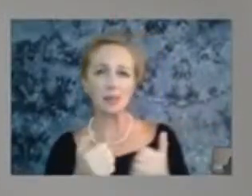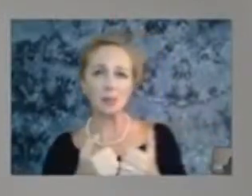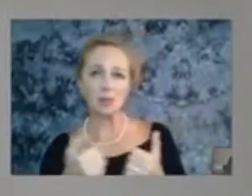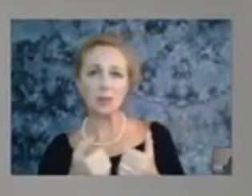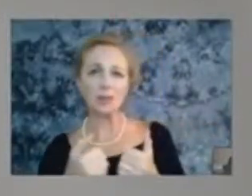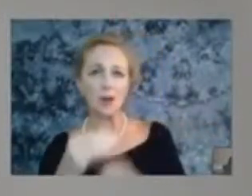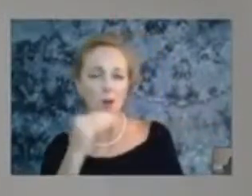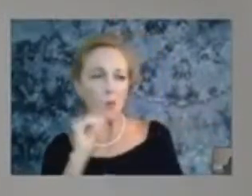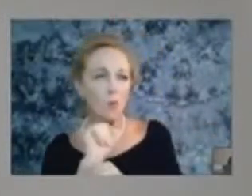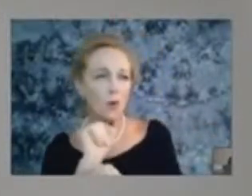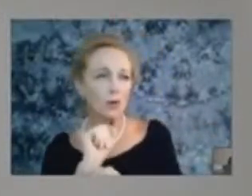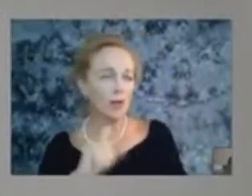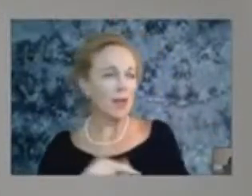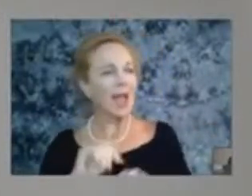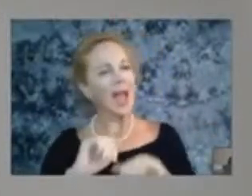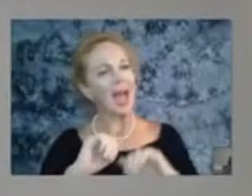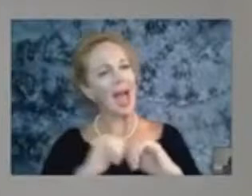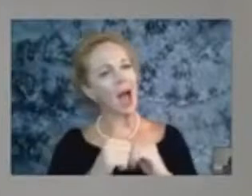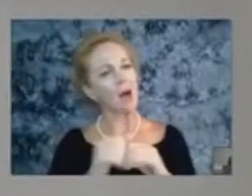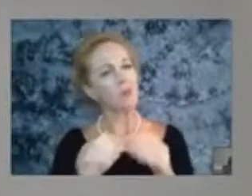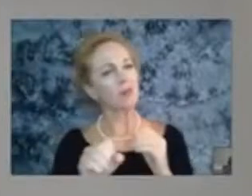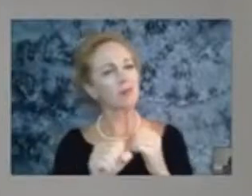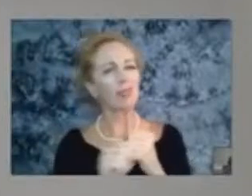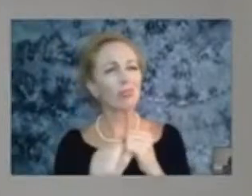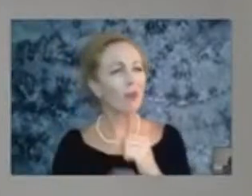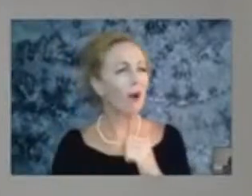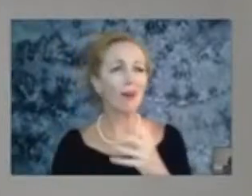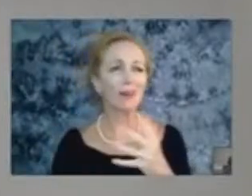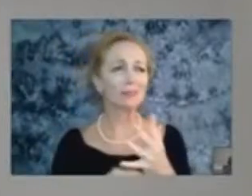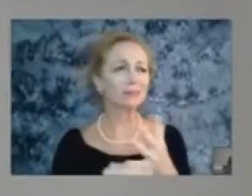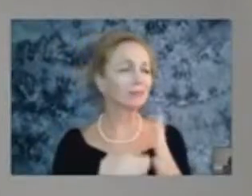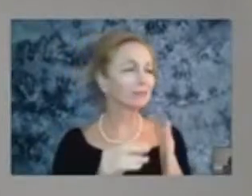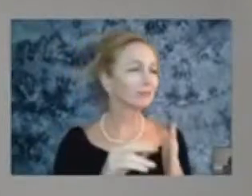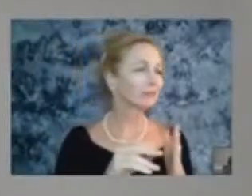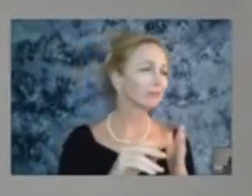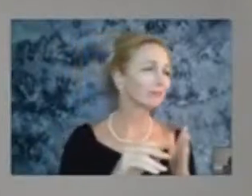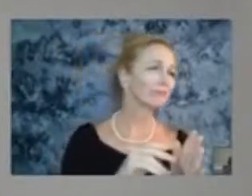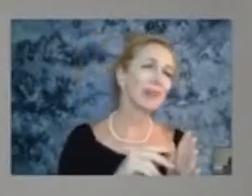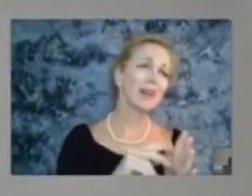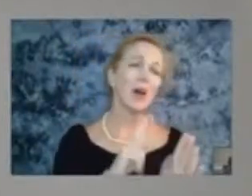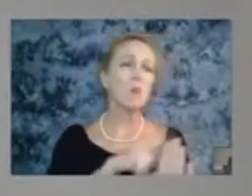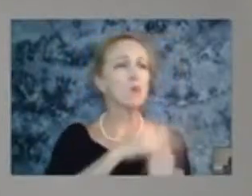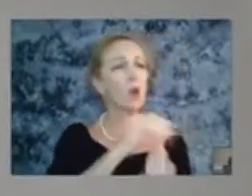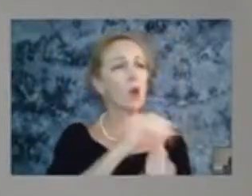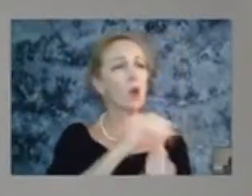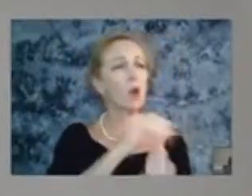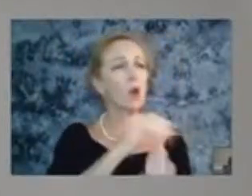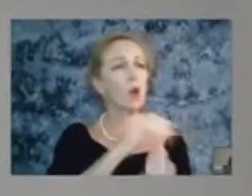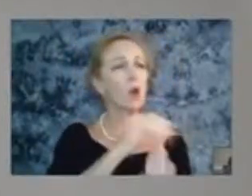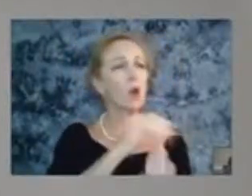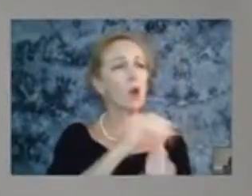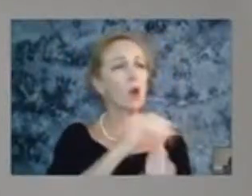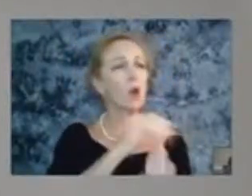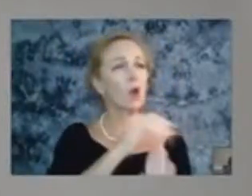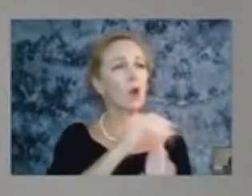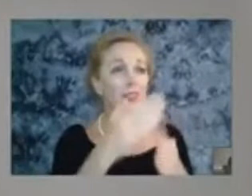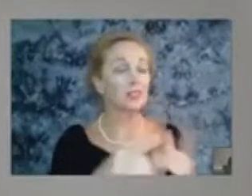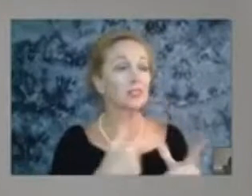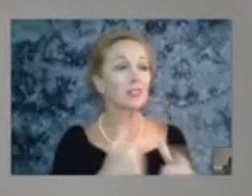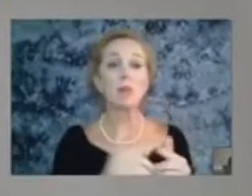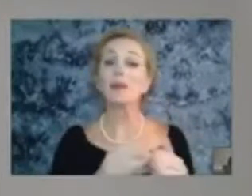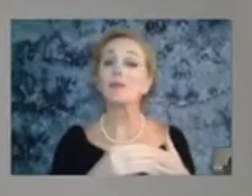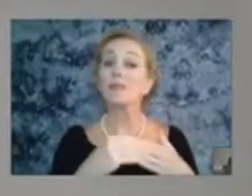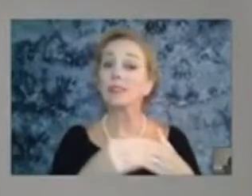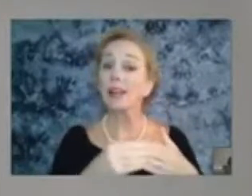how long our assignments take to actually complete, and being flexible with due dates, being flexible with that space to recognize that our families, as well as